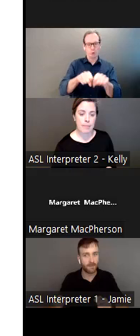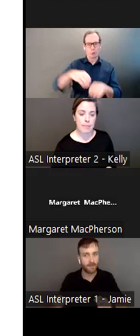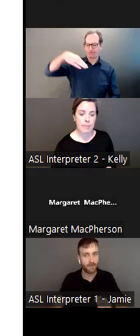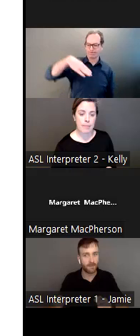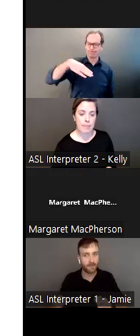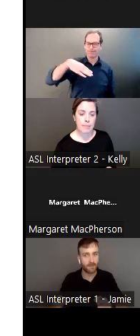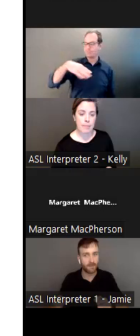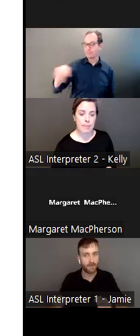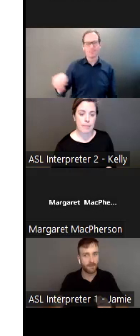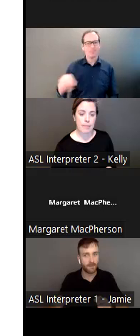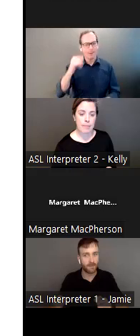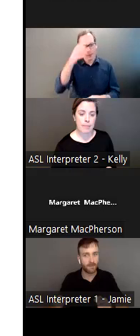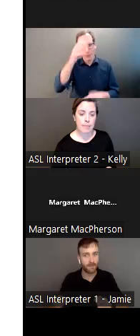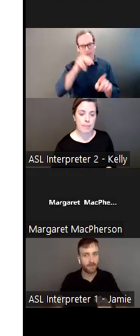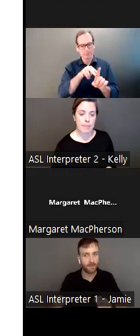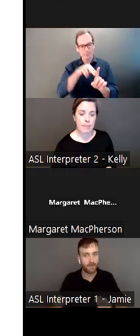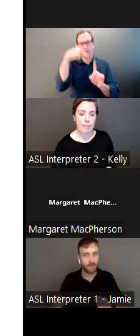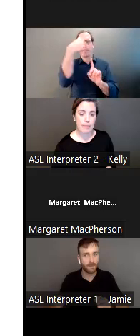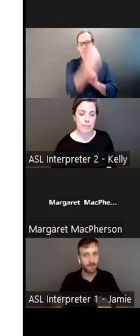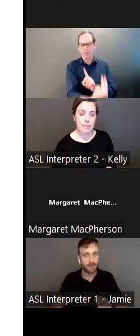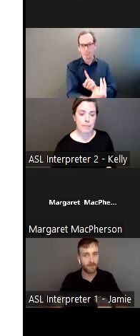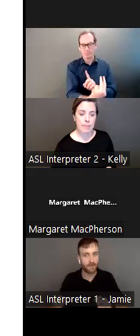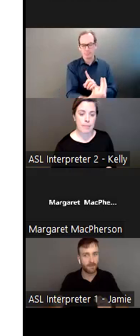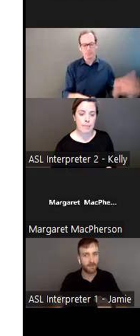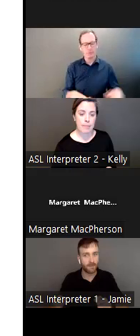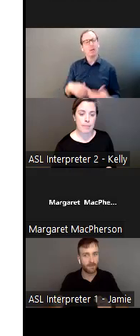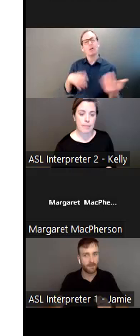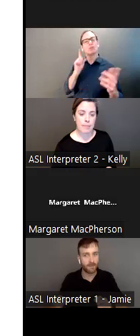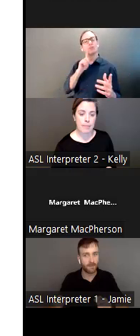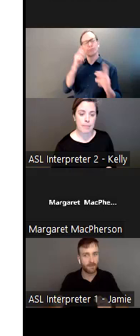like to visit the clinic or the service center or the group,